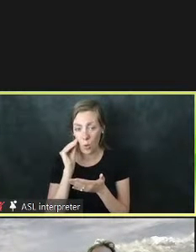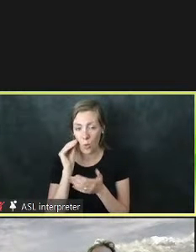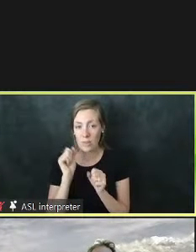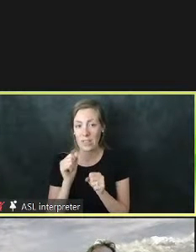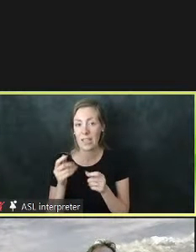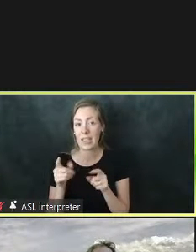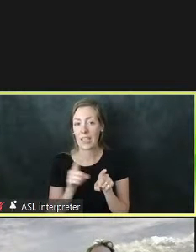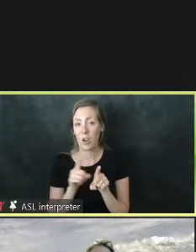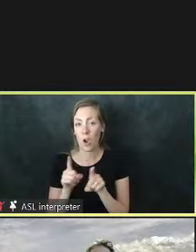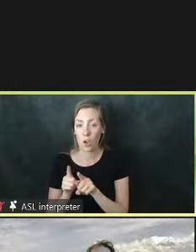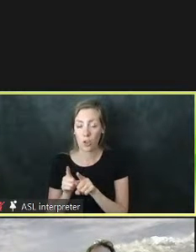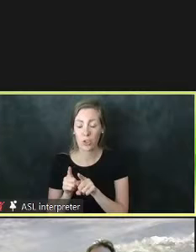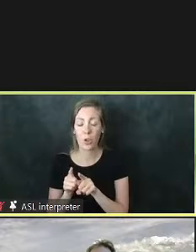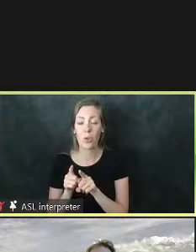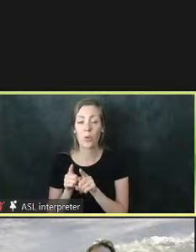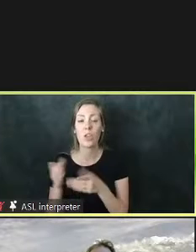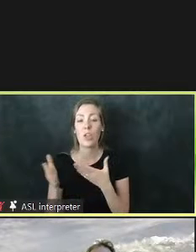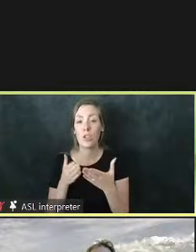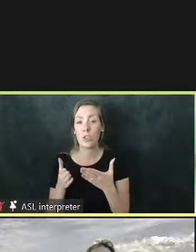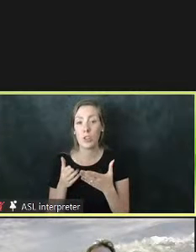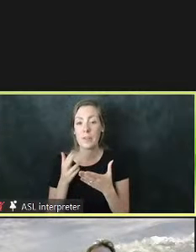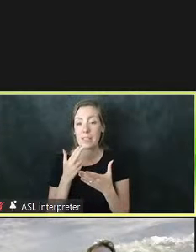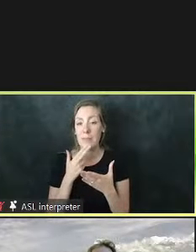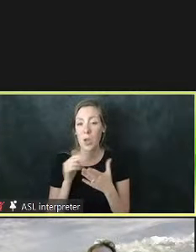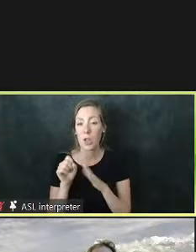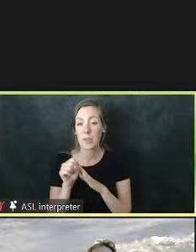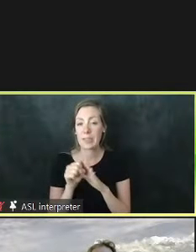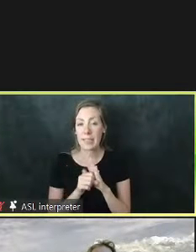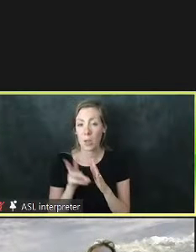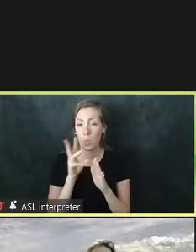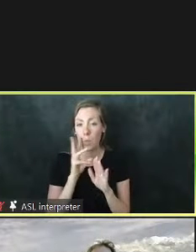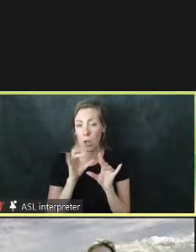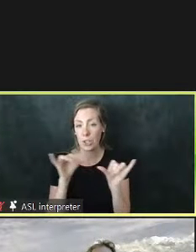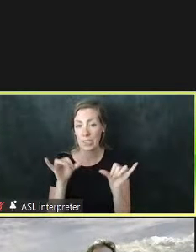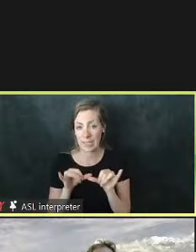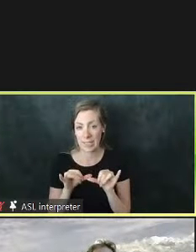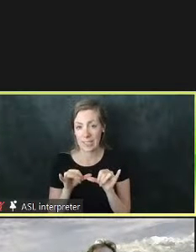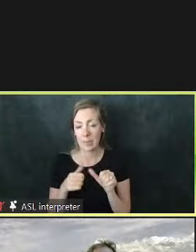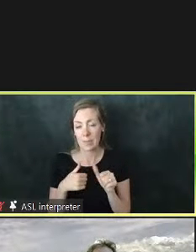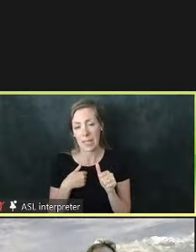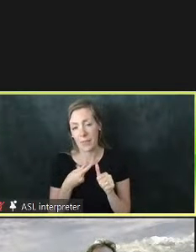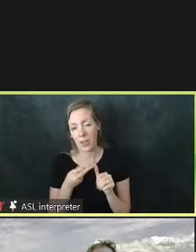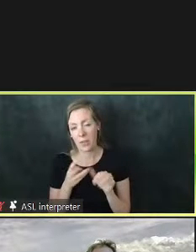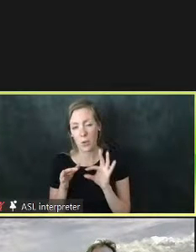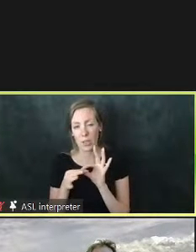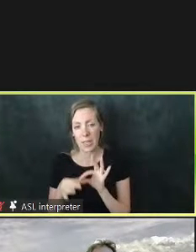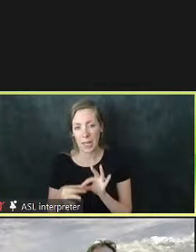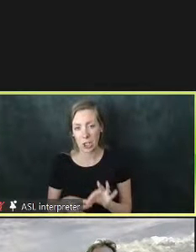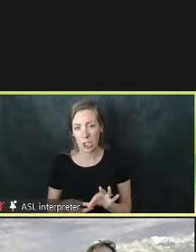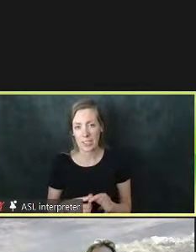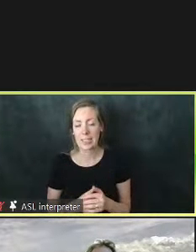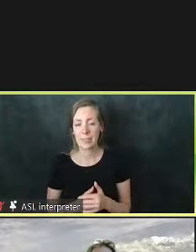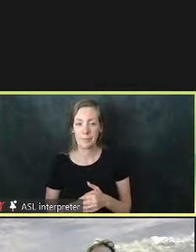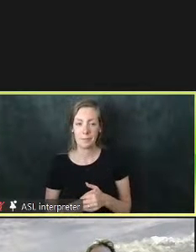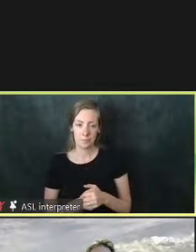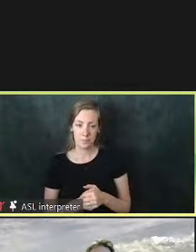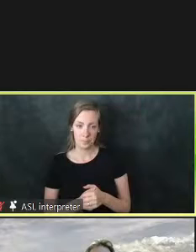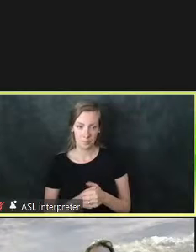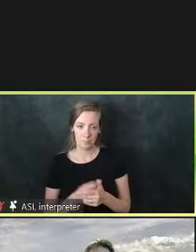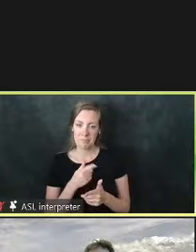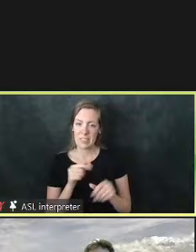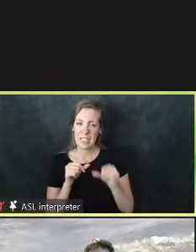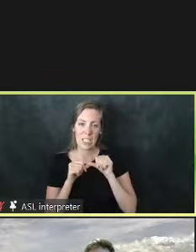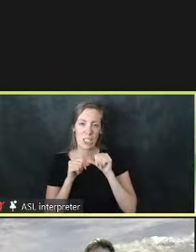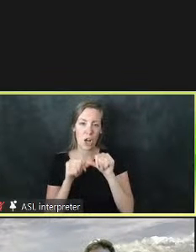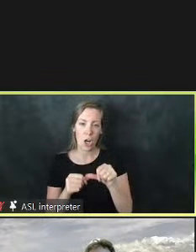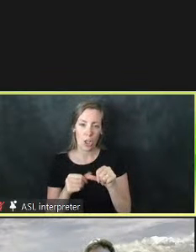para suplir small agua de state sus water casas, systems hogares o los that have sistemas de a agua. small number of connections. Tenemos This is an ongoing funding